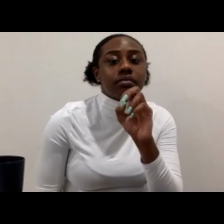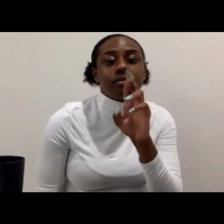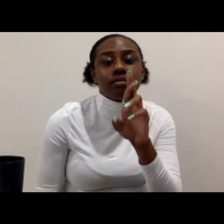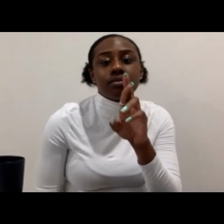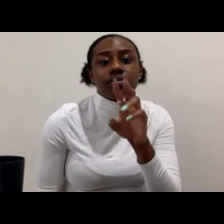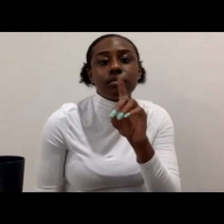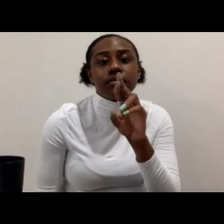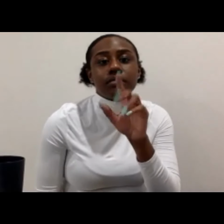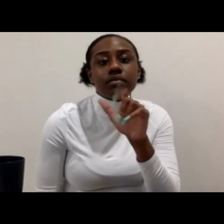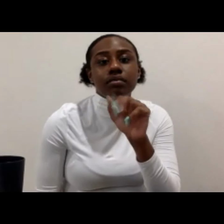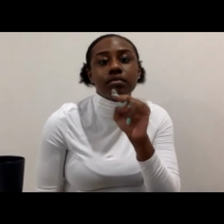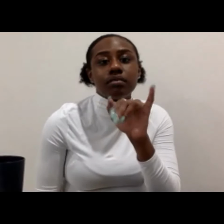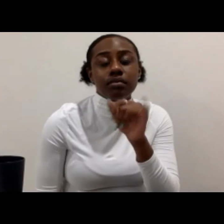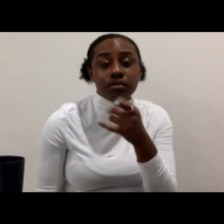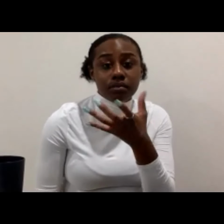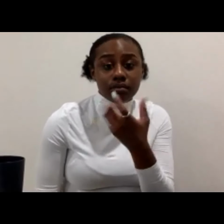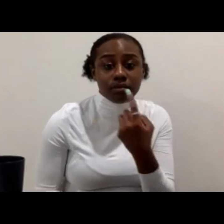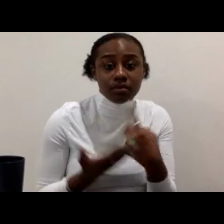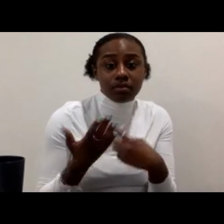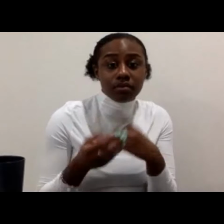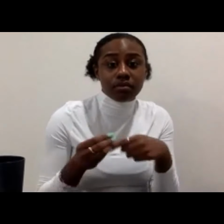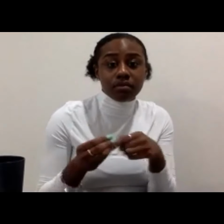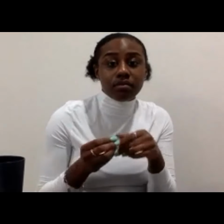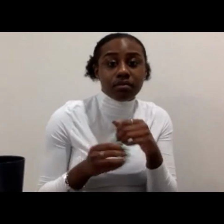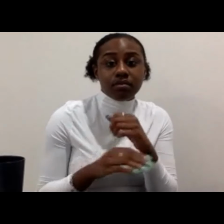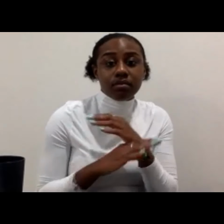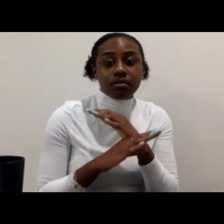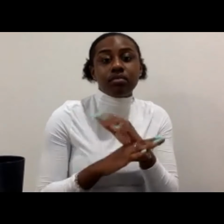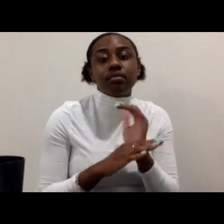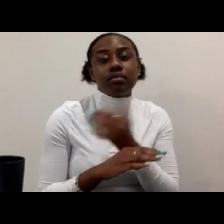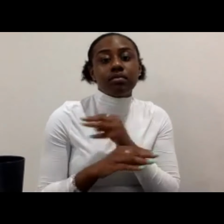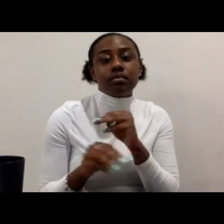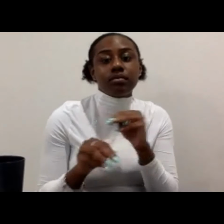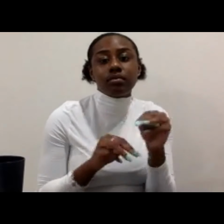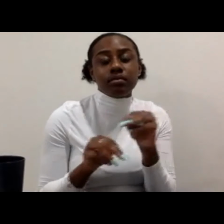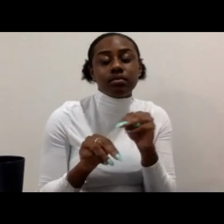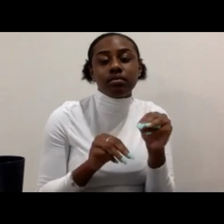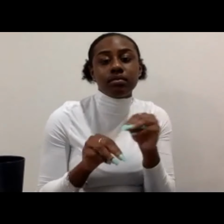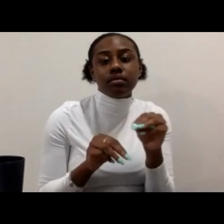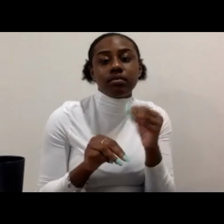Dulani, do you wanna talk about Defend Our Movements? I could talk about it a little bit. I know that we started to do